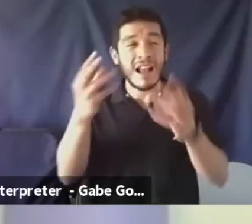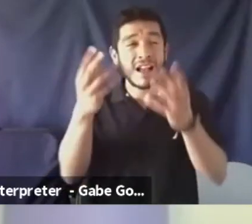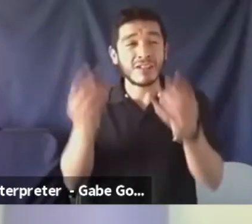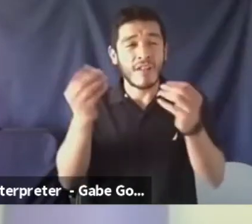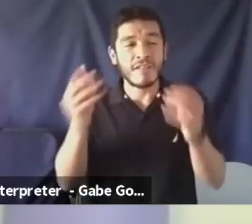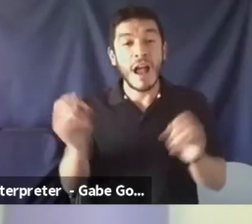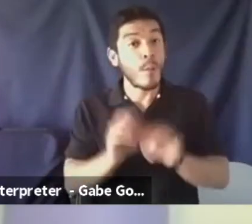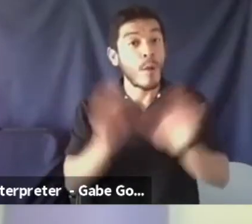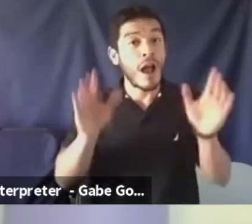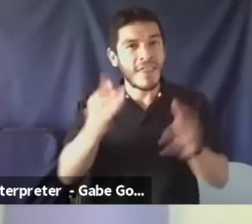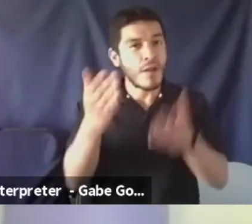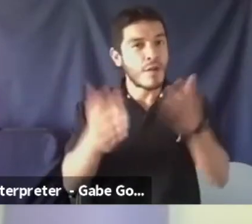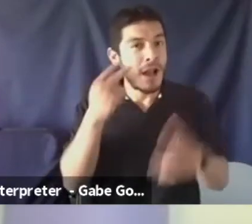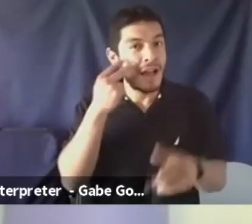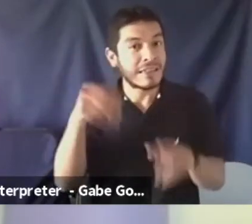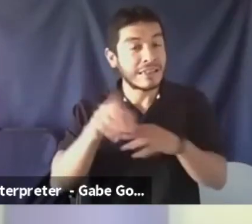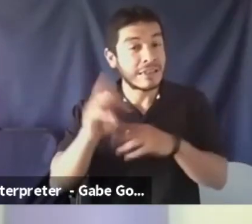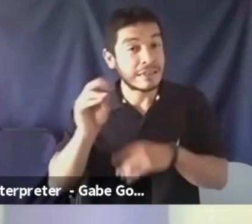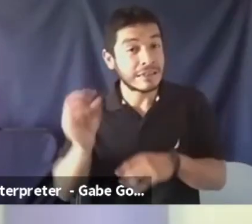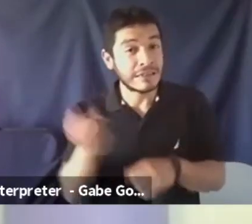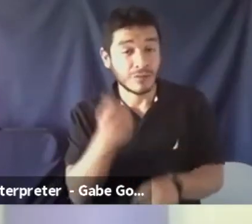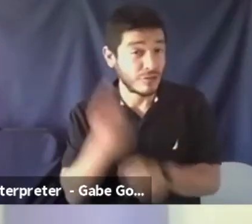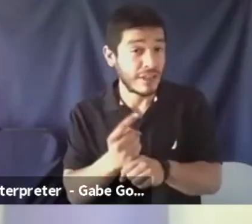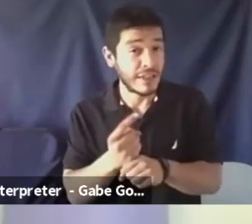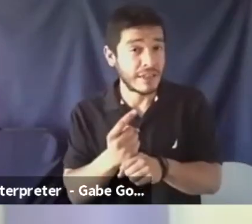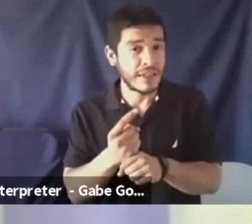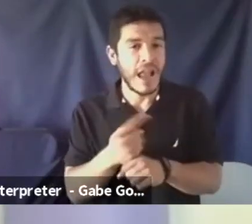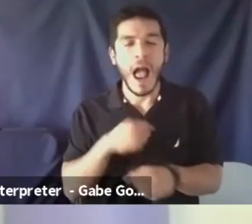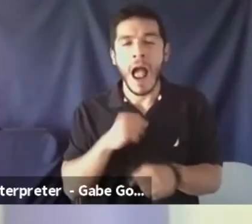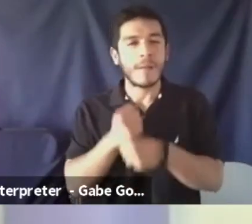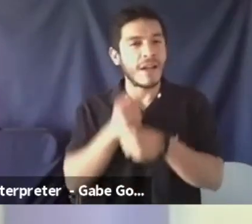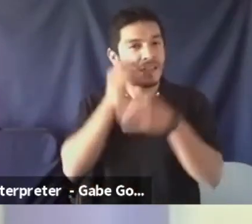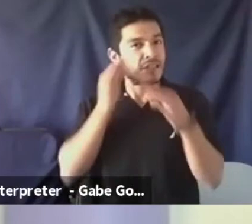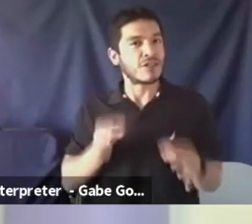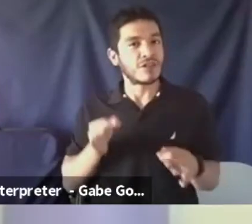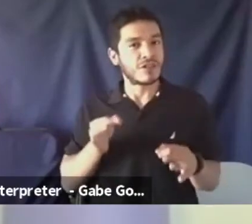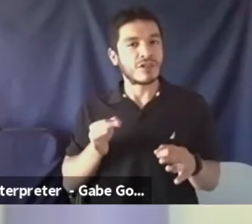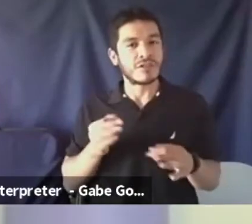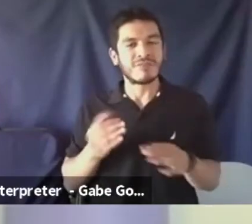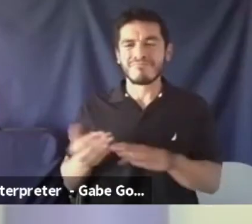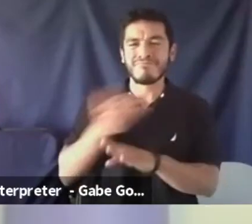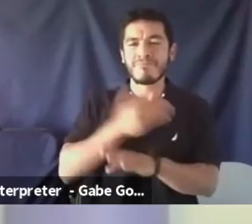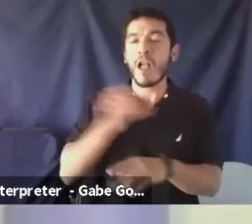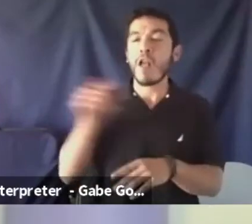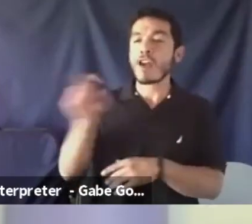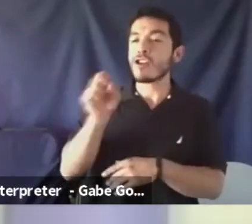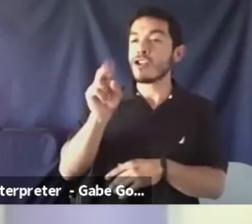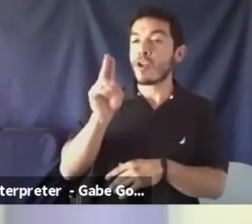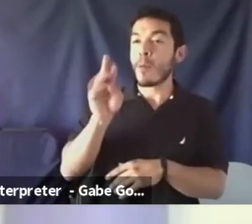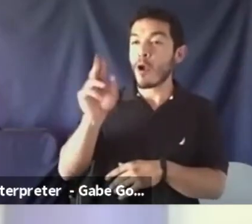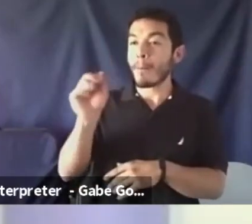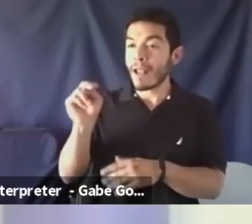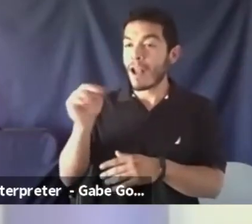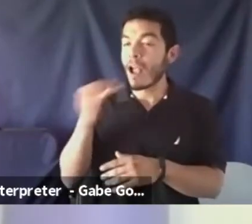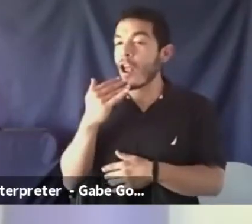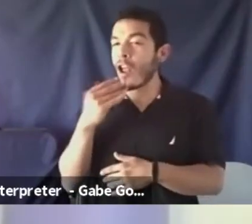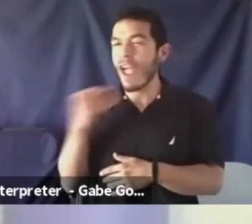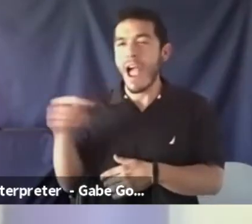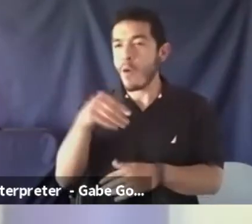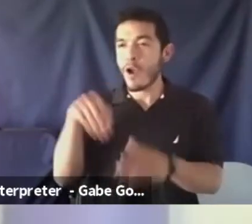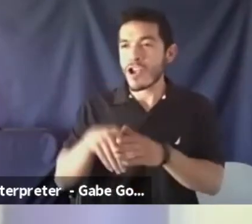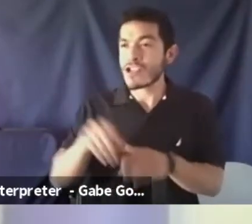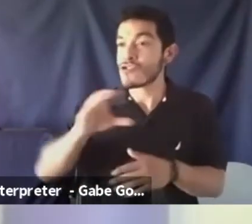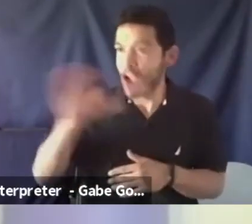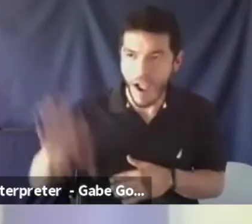you might encounter in the 60s, right? I made the decision early on that like those are suburban colors and we are in south side of